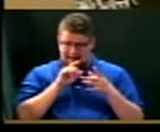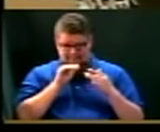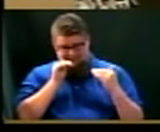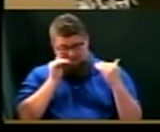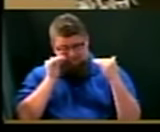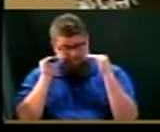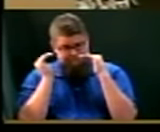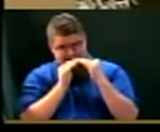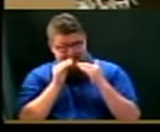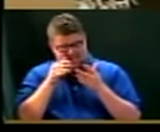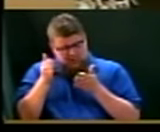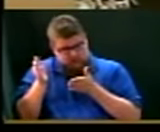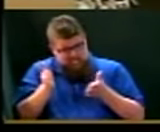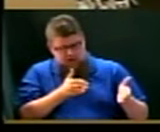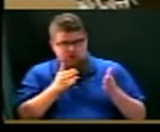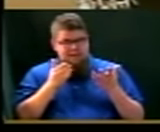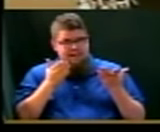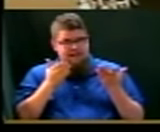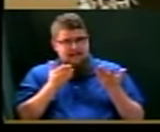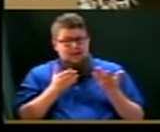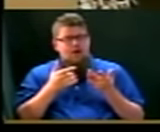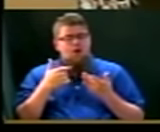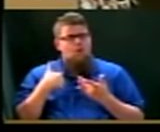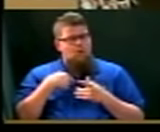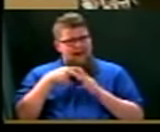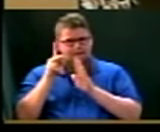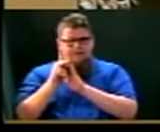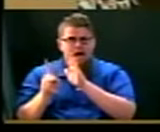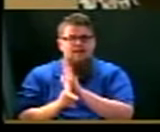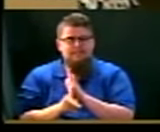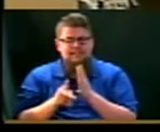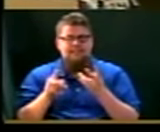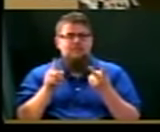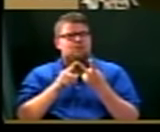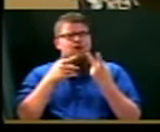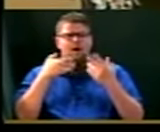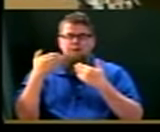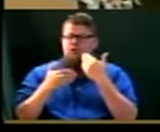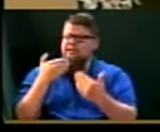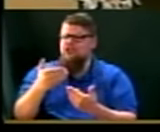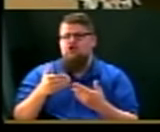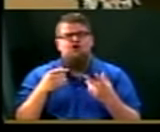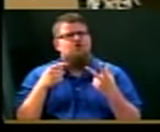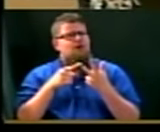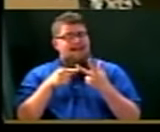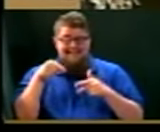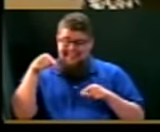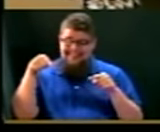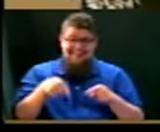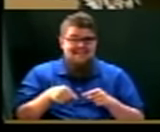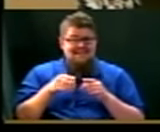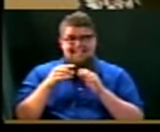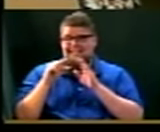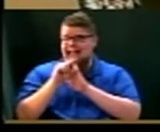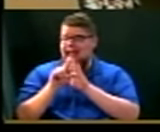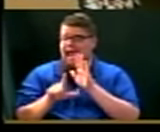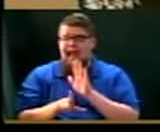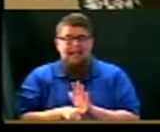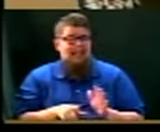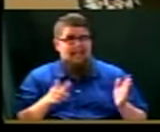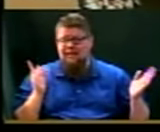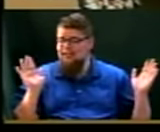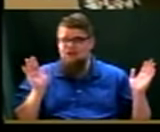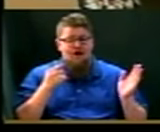the strategic plan? When we have policies, we have procedures. This is a guideline. We